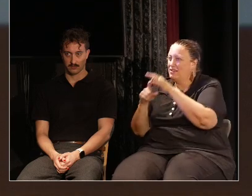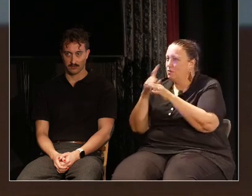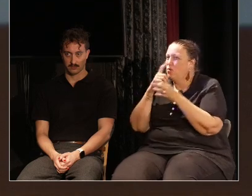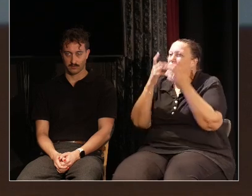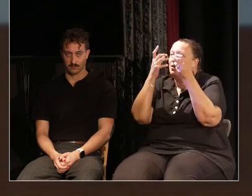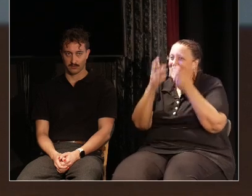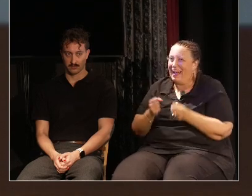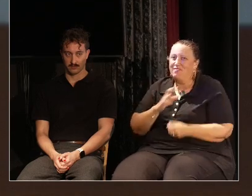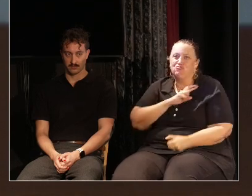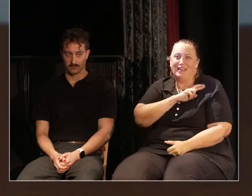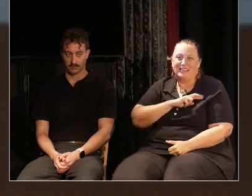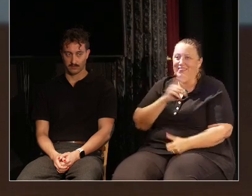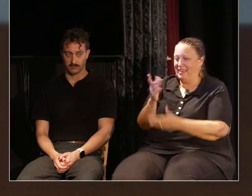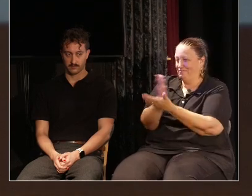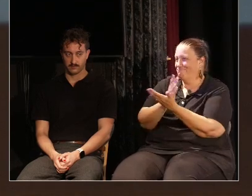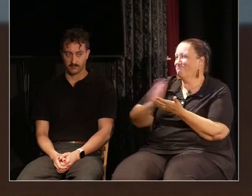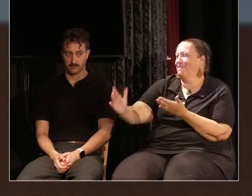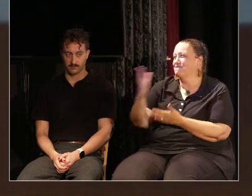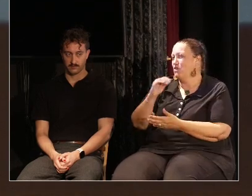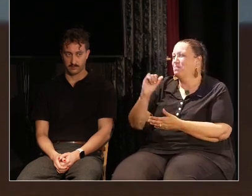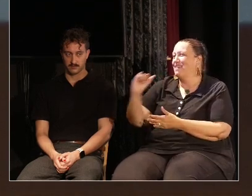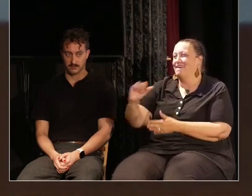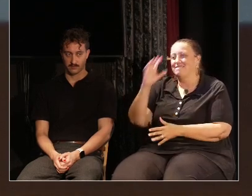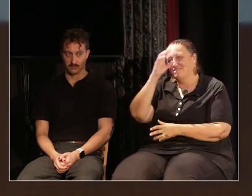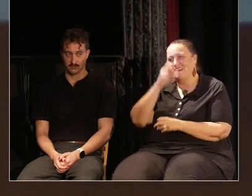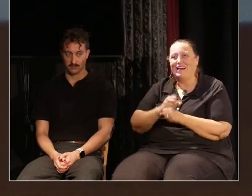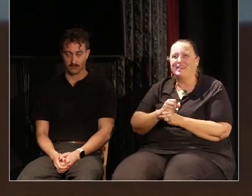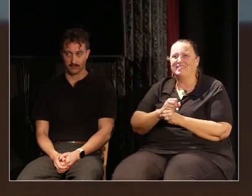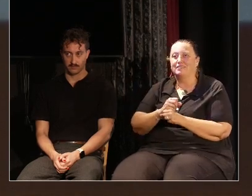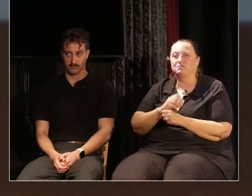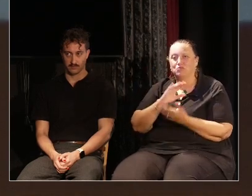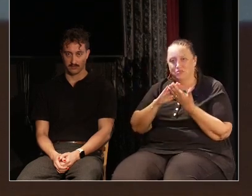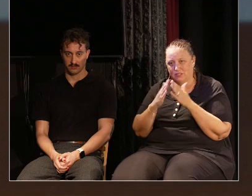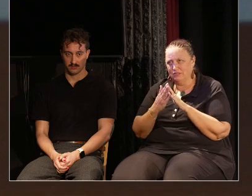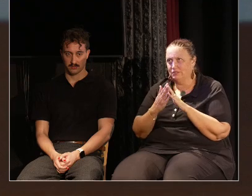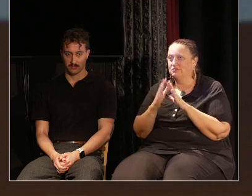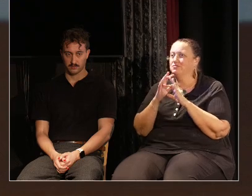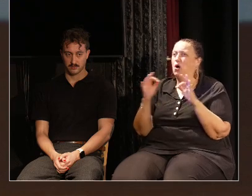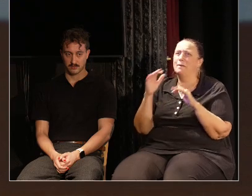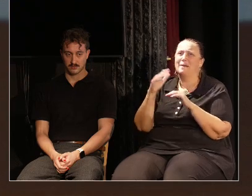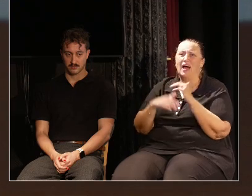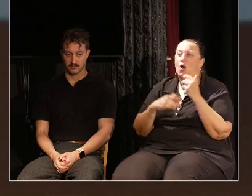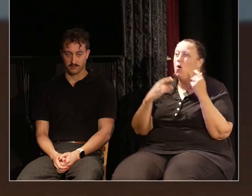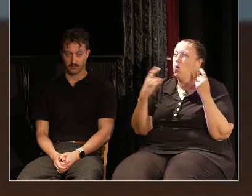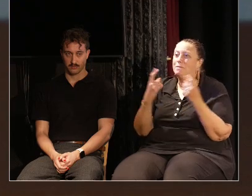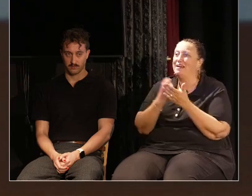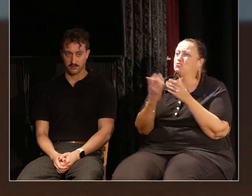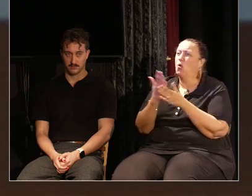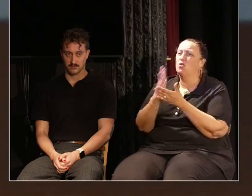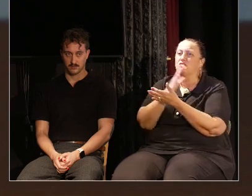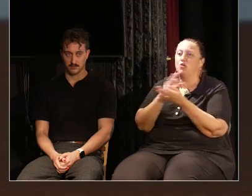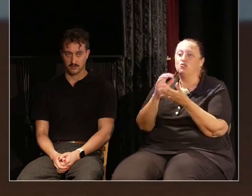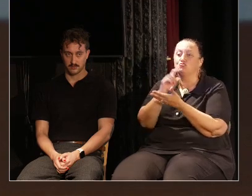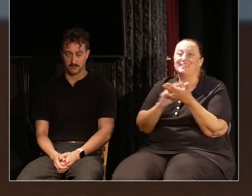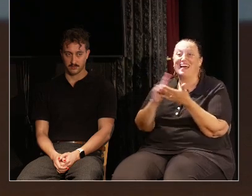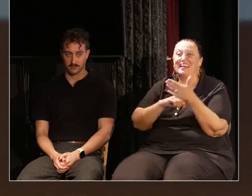being excluded from their communities of faith as a result of this. So this isn't just all, it is about making sure that people aren't being discriminated against in the